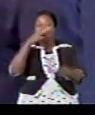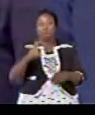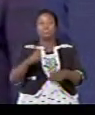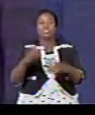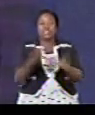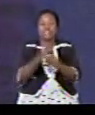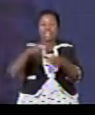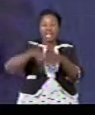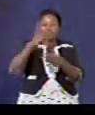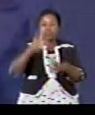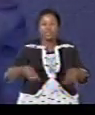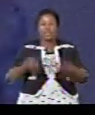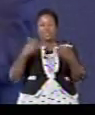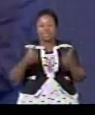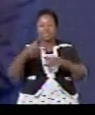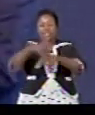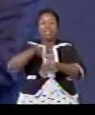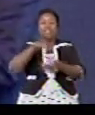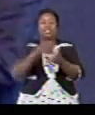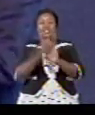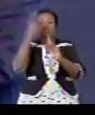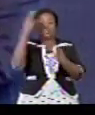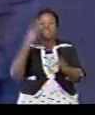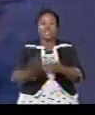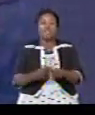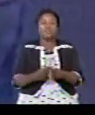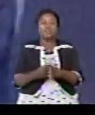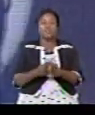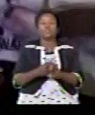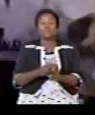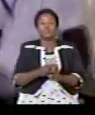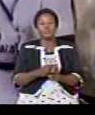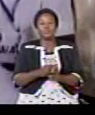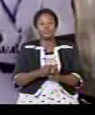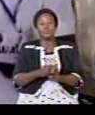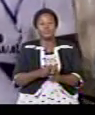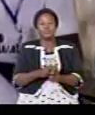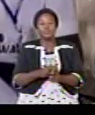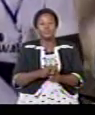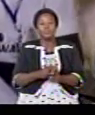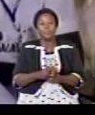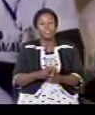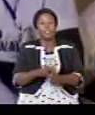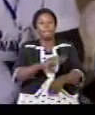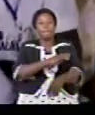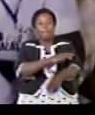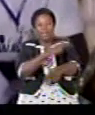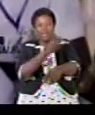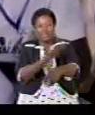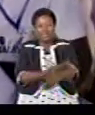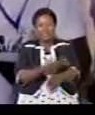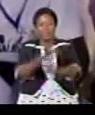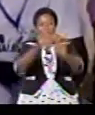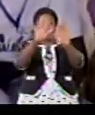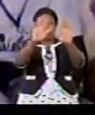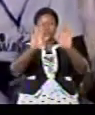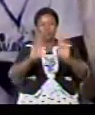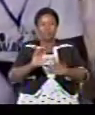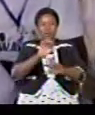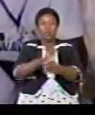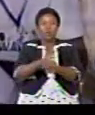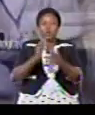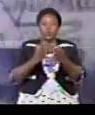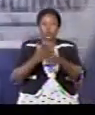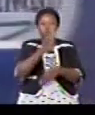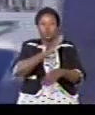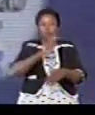of your life tonight, in Jesus' name. Mighty miracles through